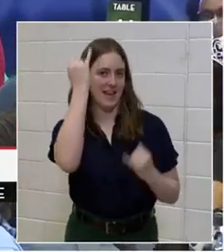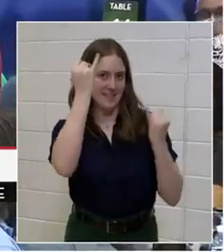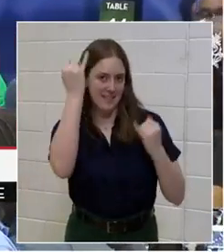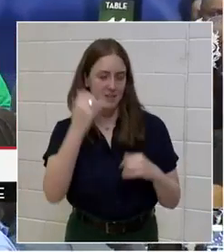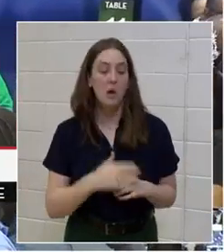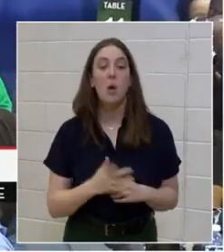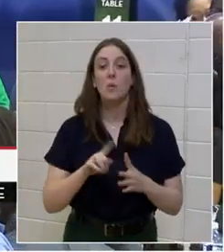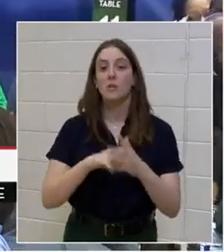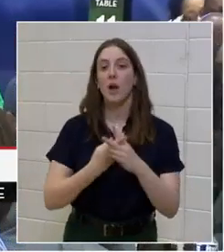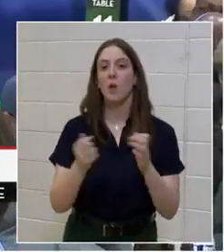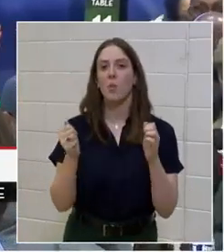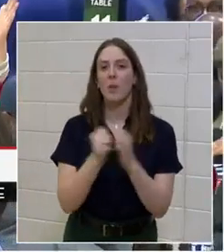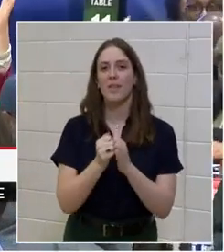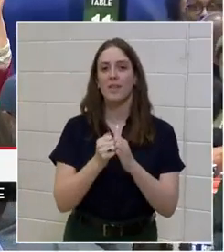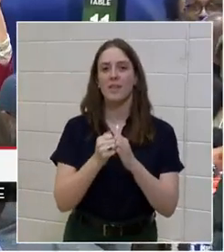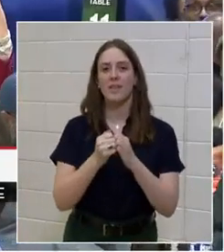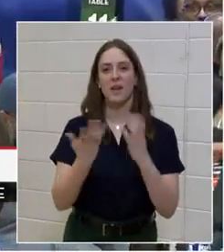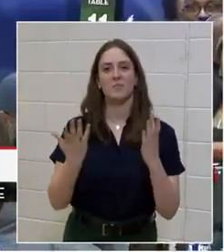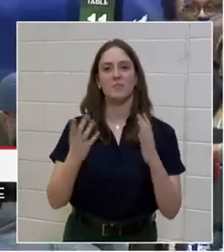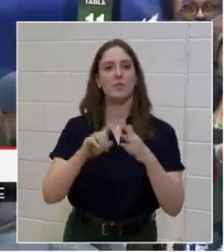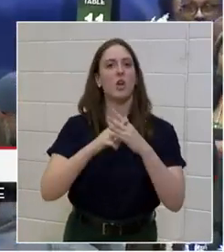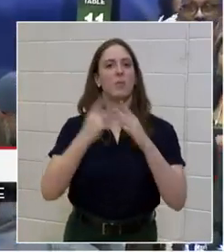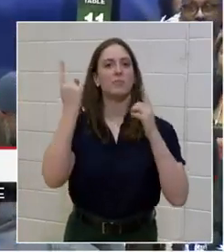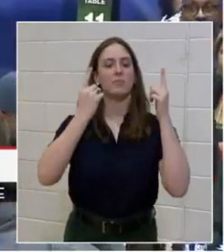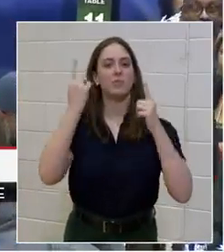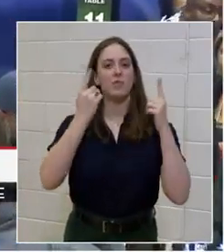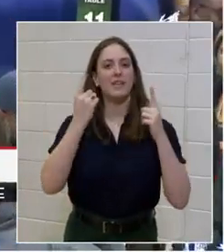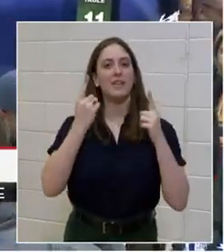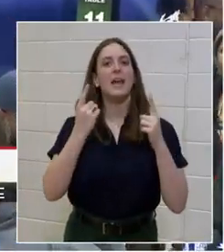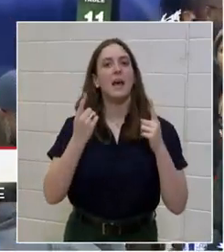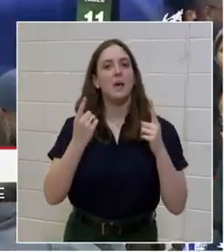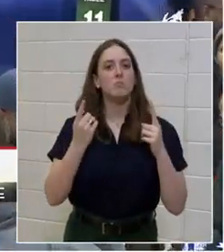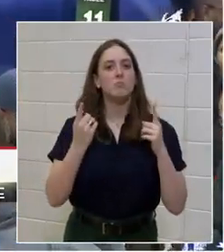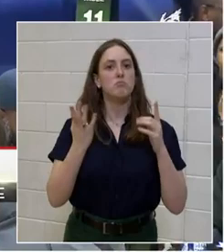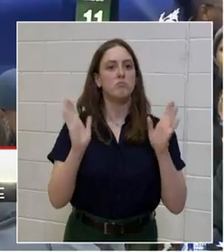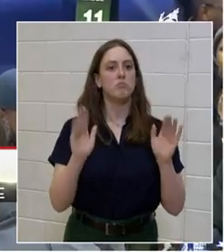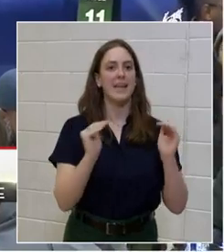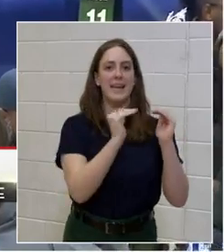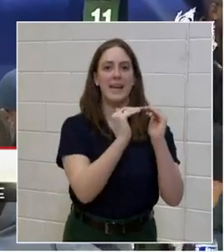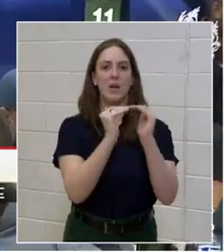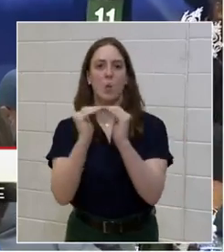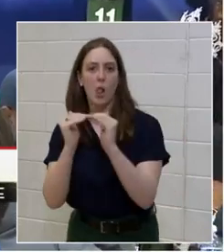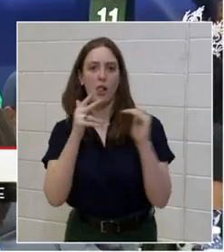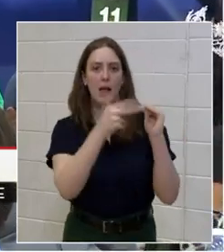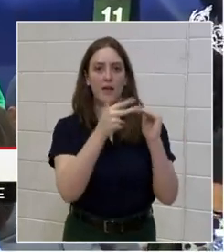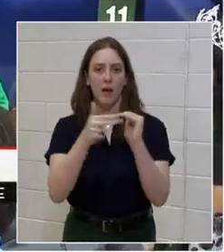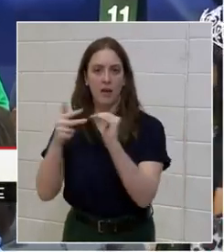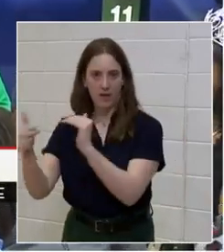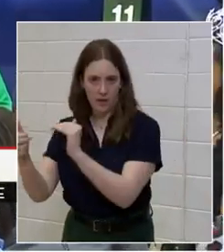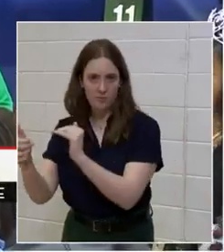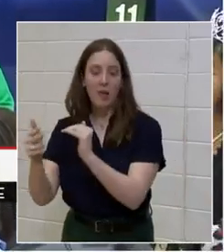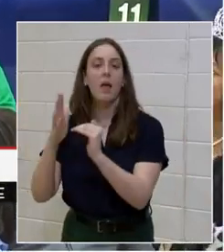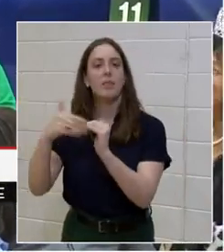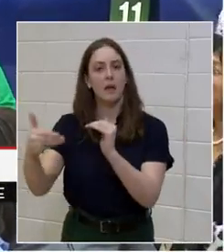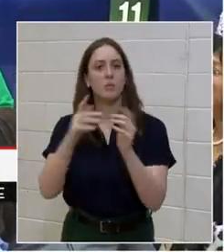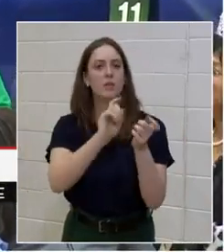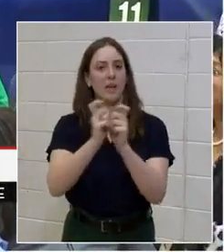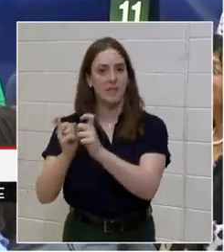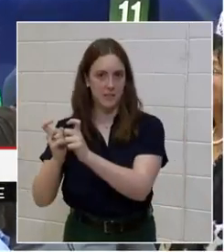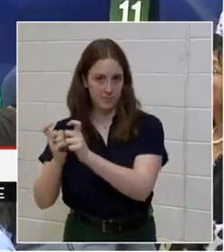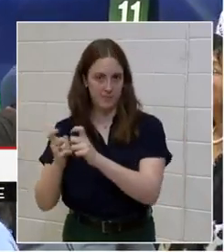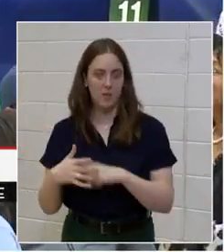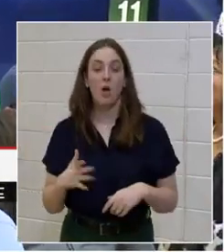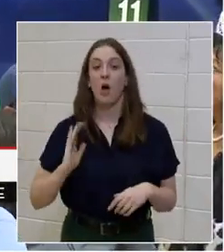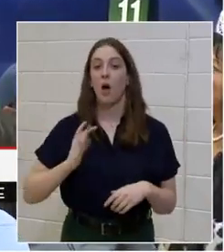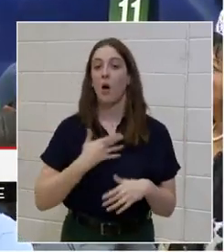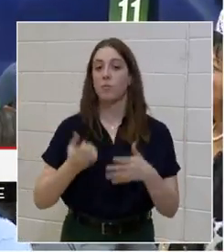from a baseline of considering equal cuts across the board and then adjusting from there. And 3 of our highest priorities